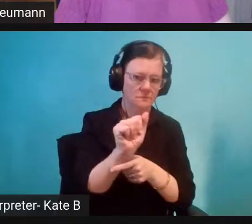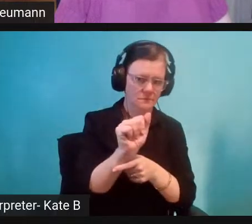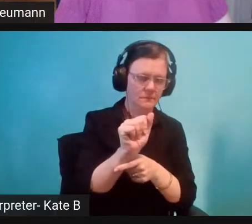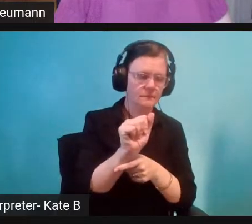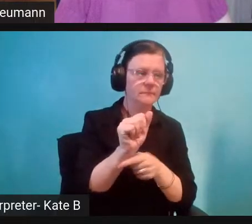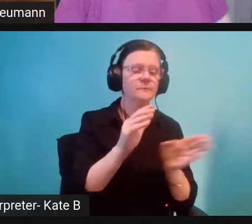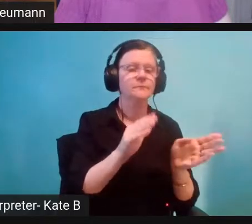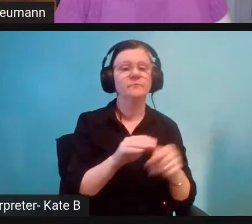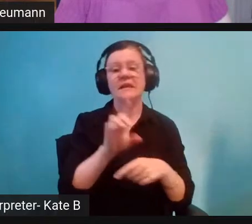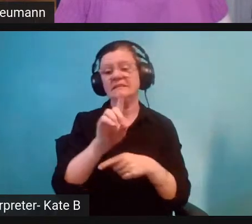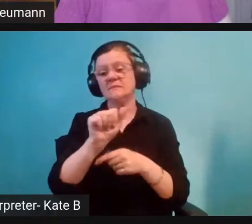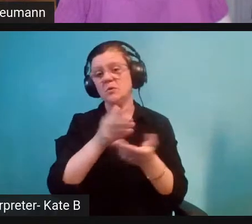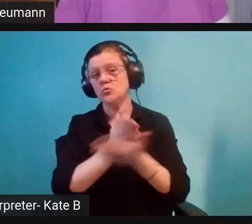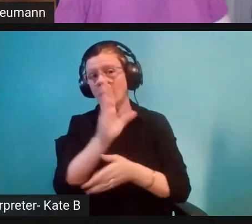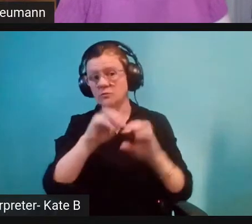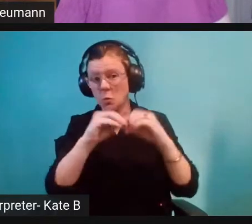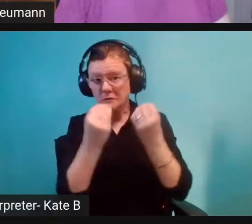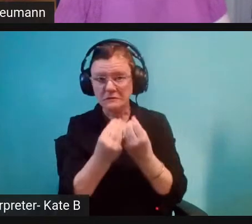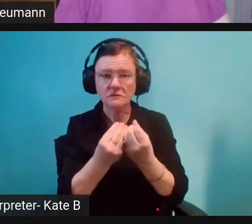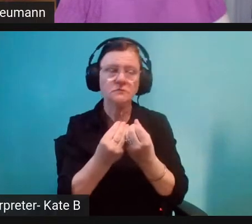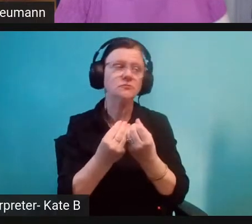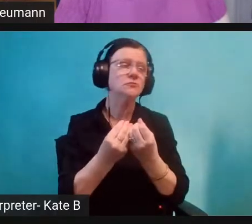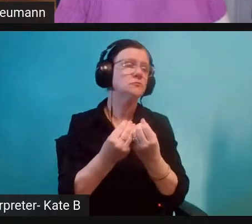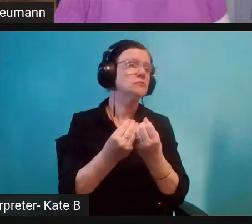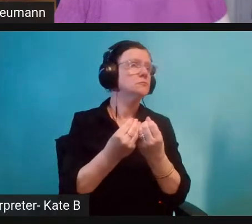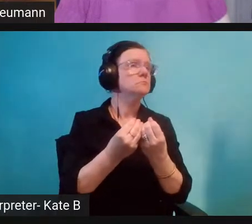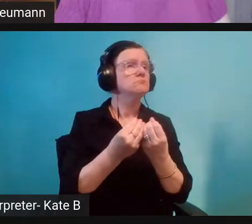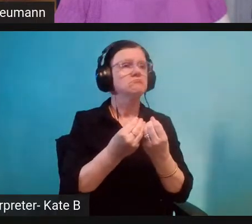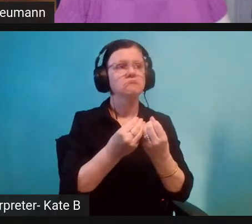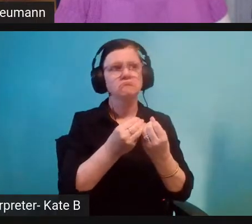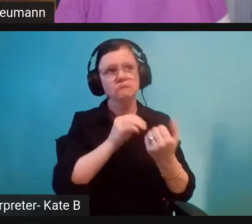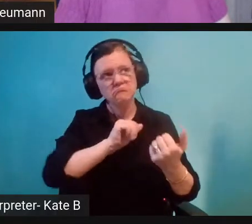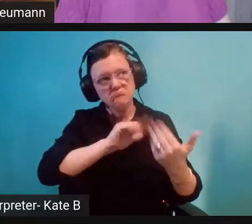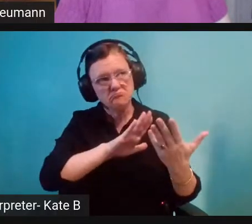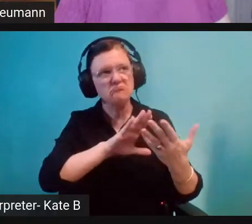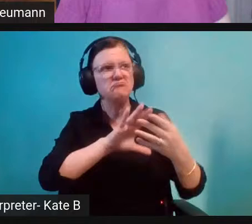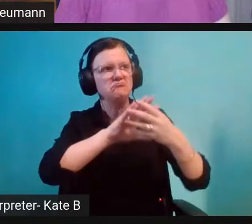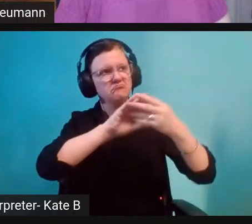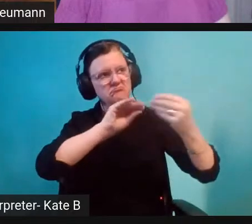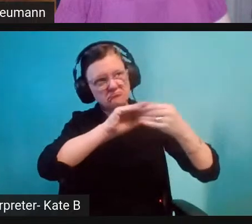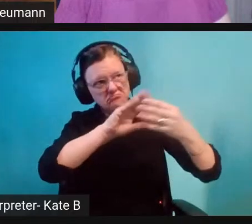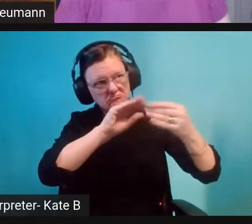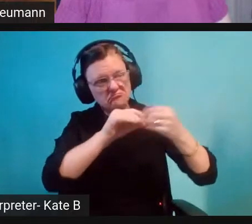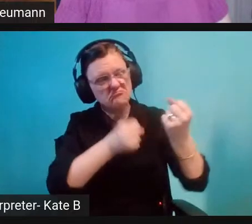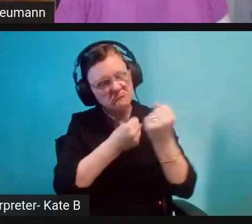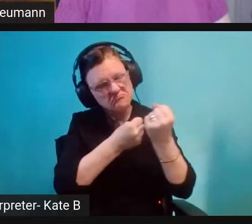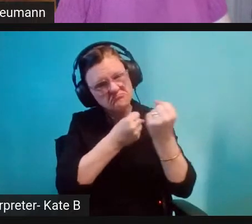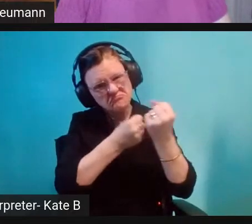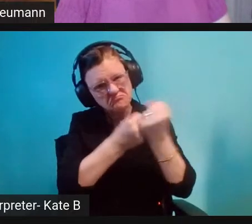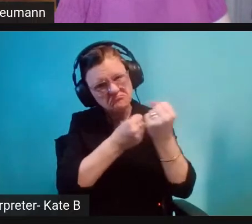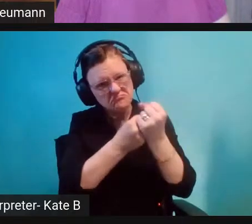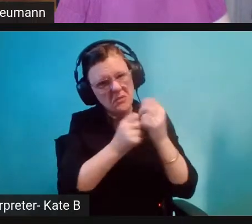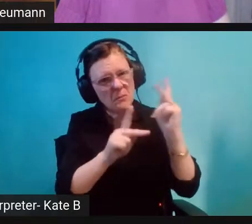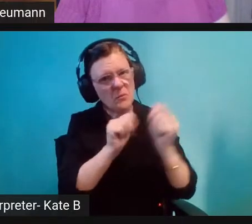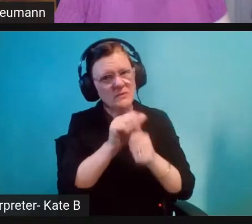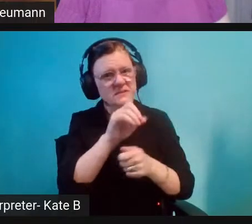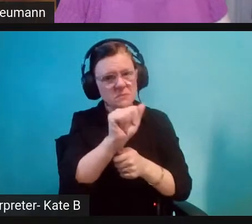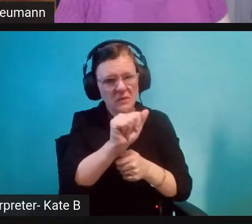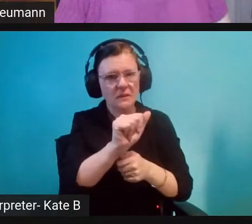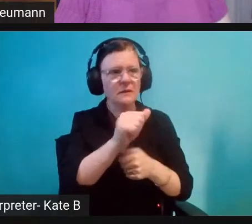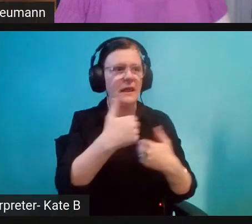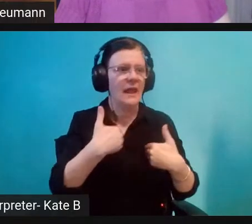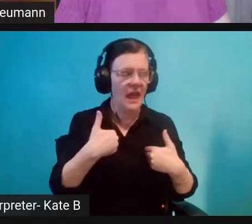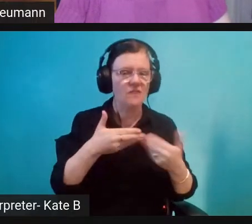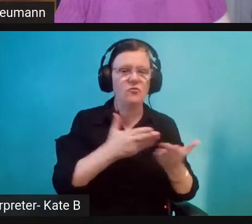Disability rights organizations that have been very much on the front lines working to support the John